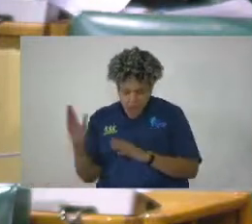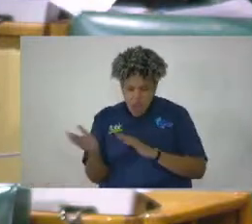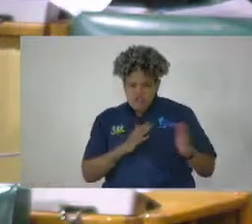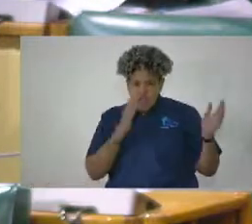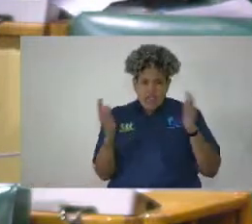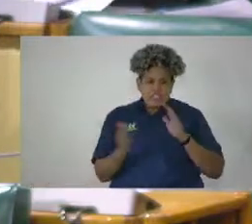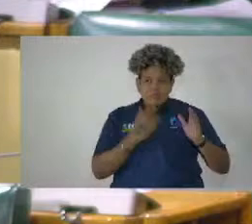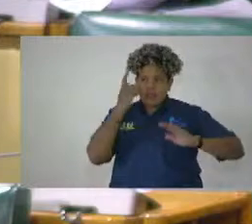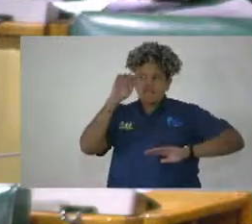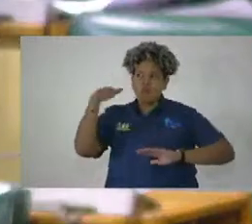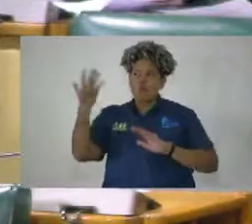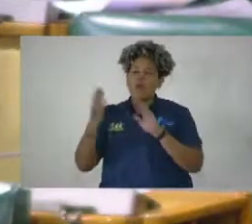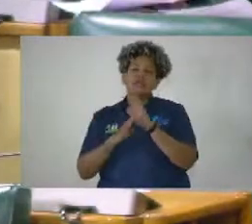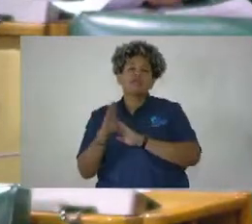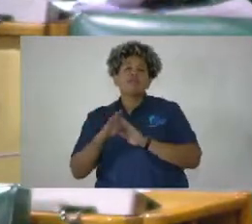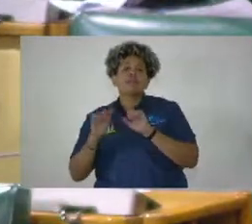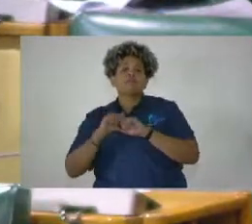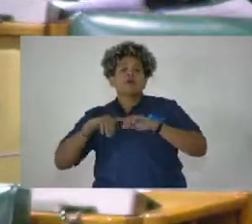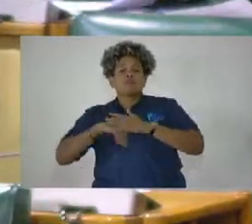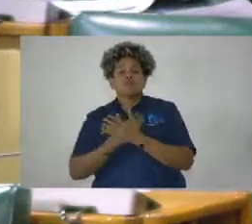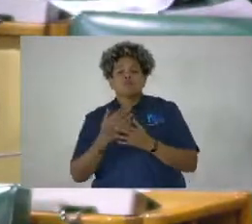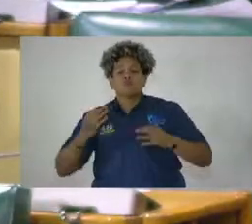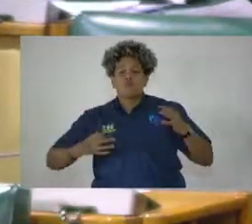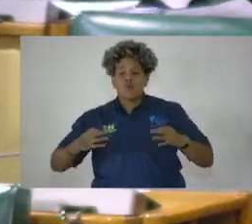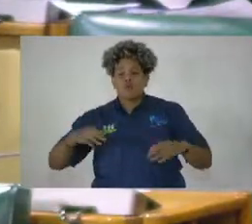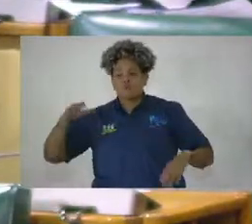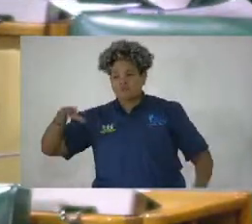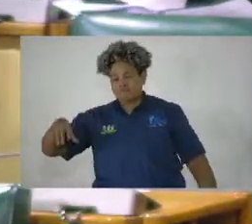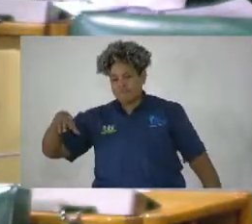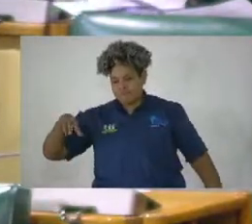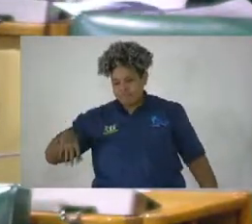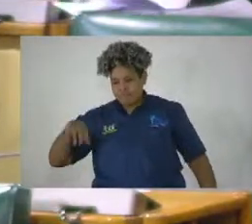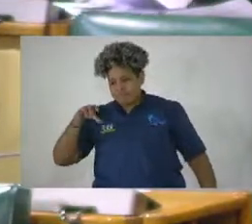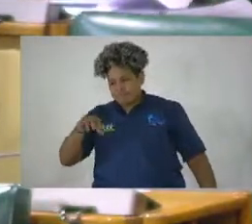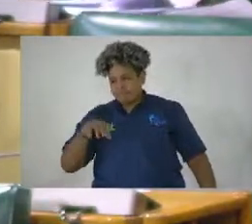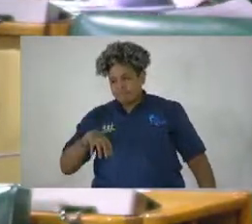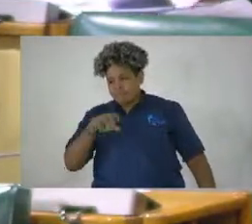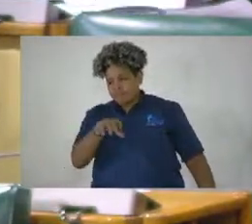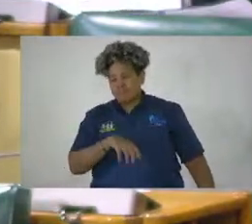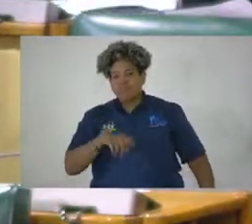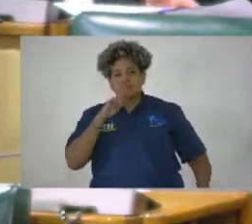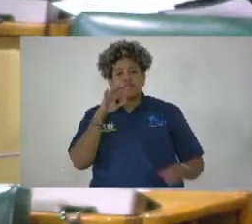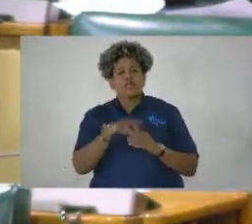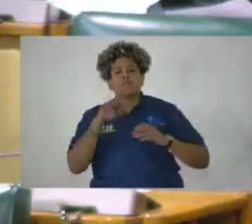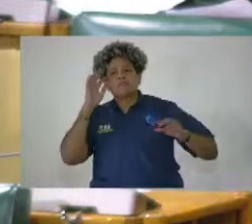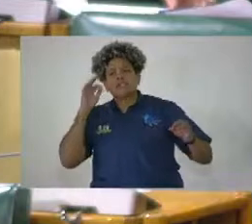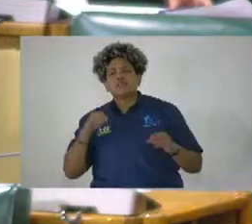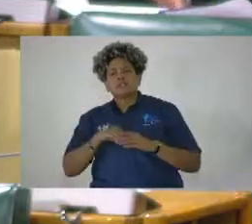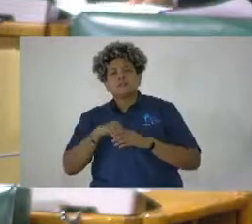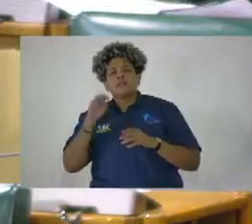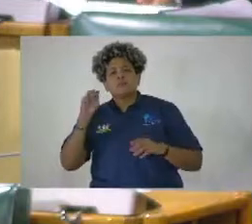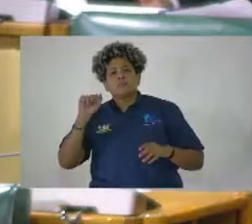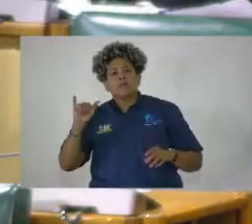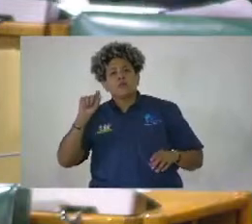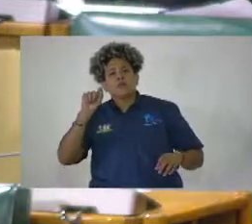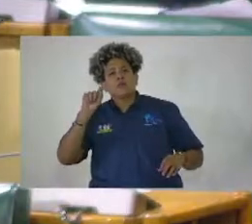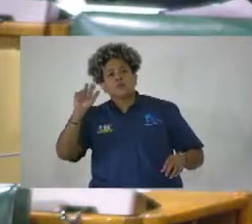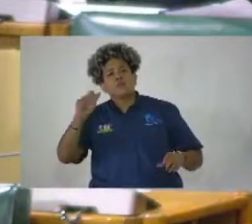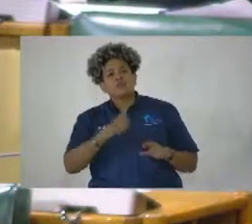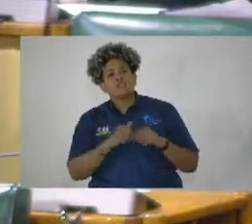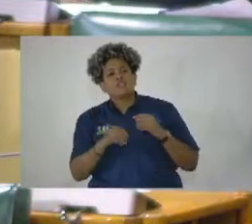for the development of new courthouses. There's a cabinet decision in May of 2023